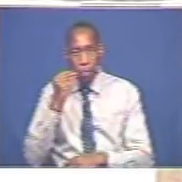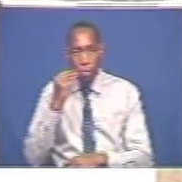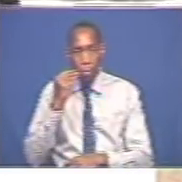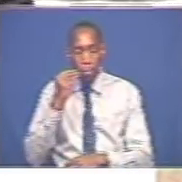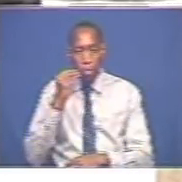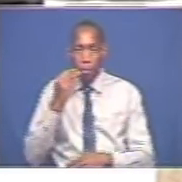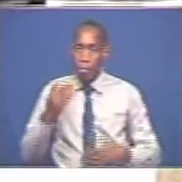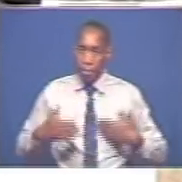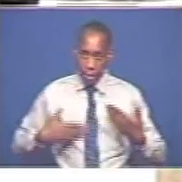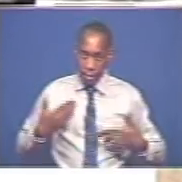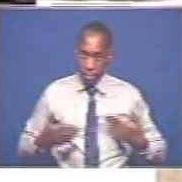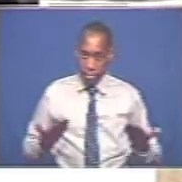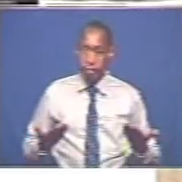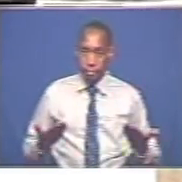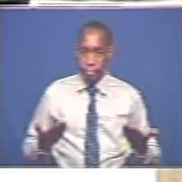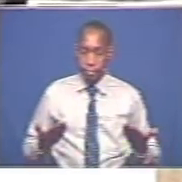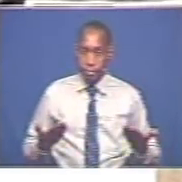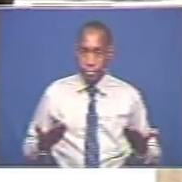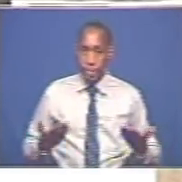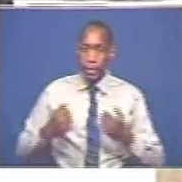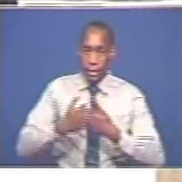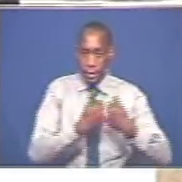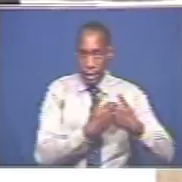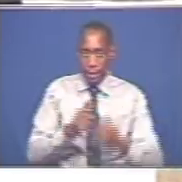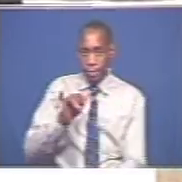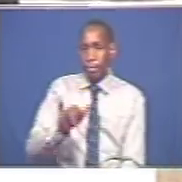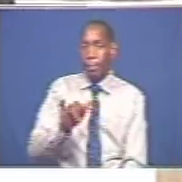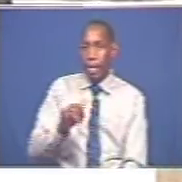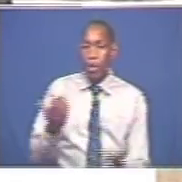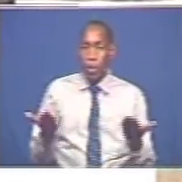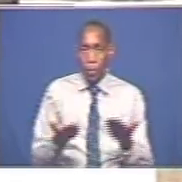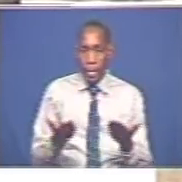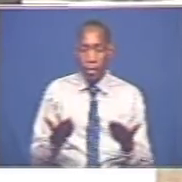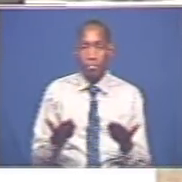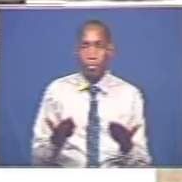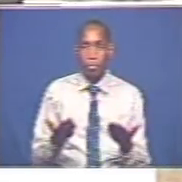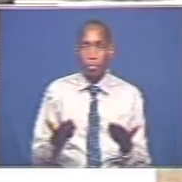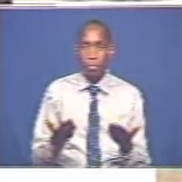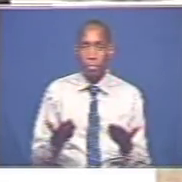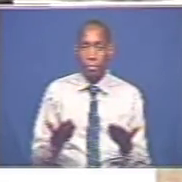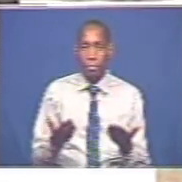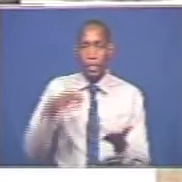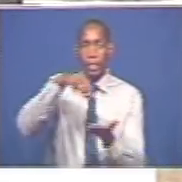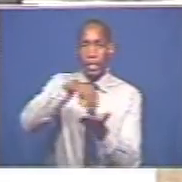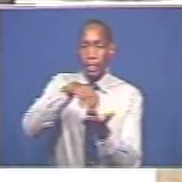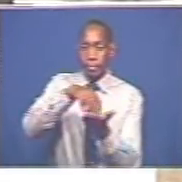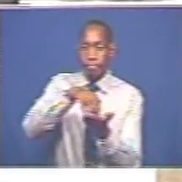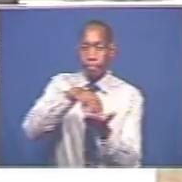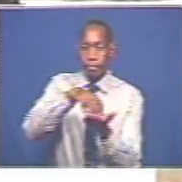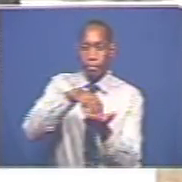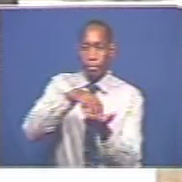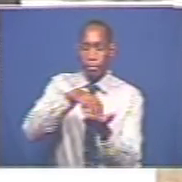Yeah. So I think that's the challenge that I'm finding a lot, whereby you find, like, even the case of